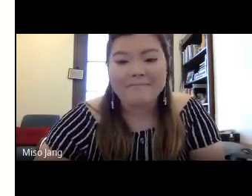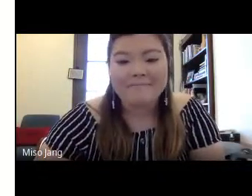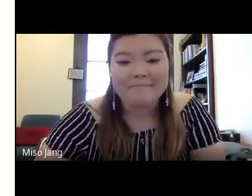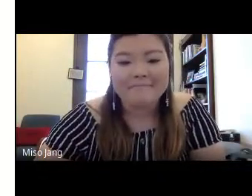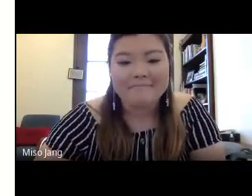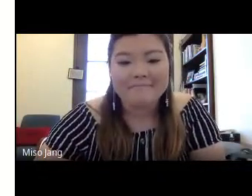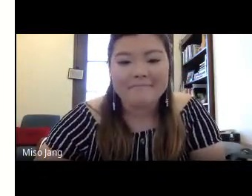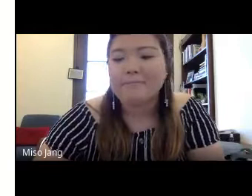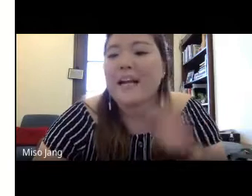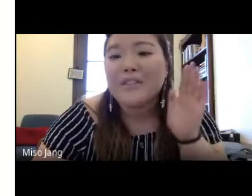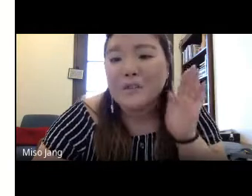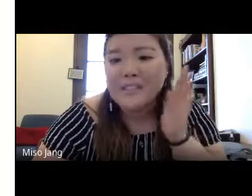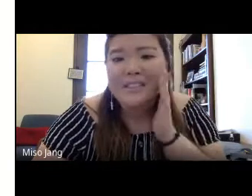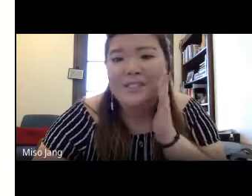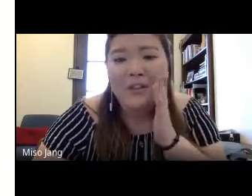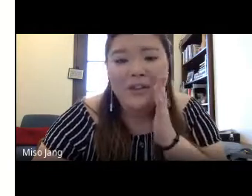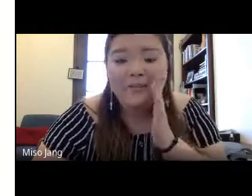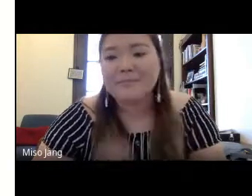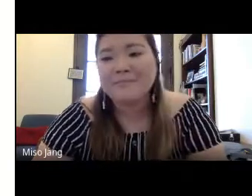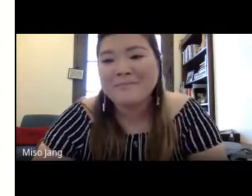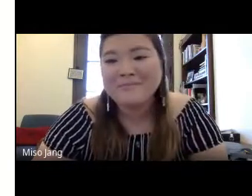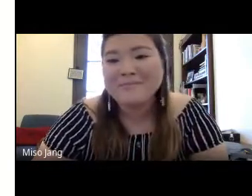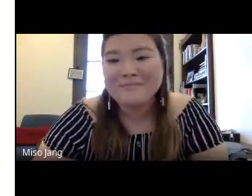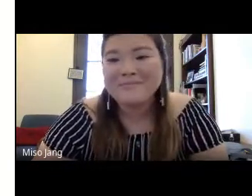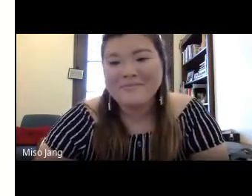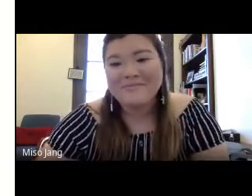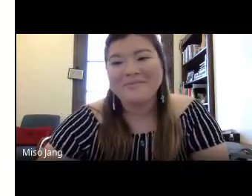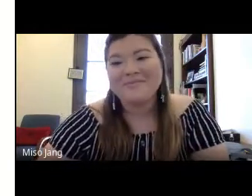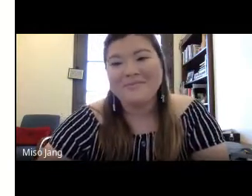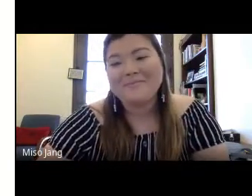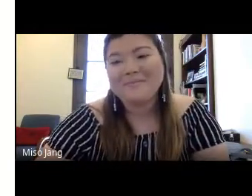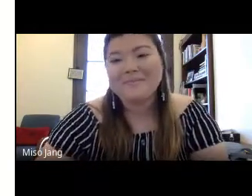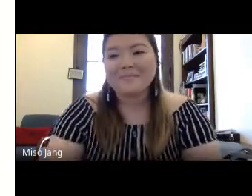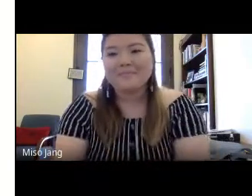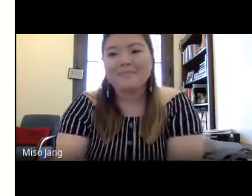yeah, but I haven't used it since 5th grade.